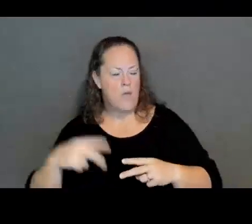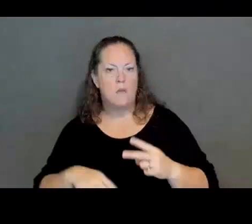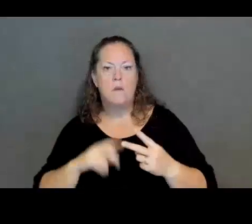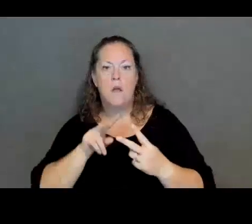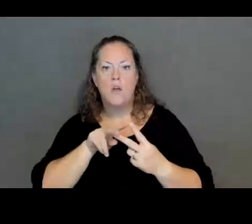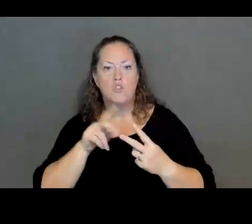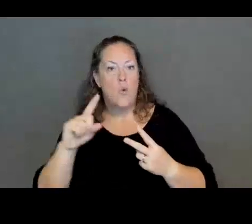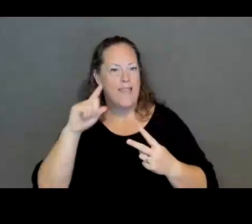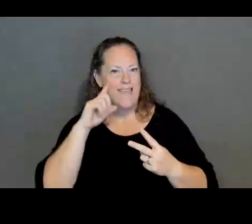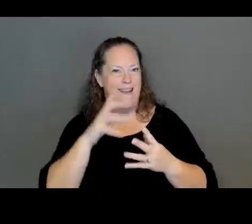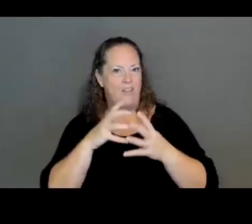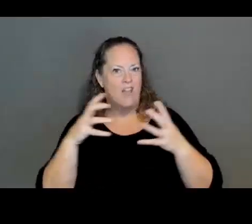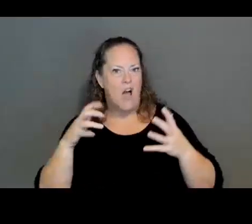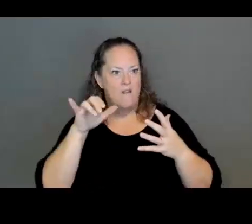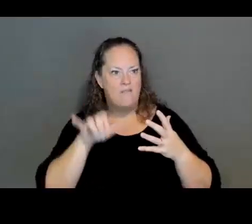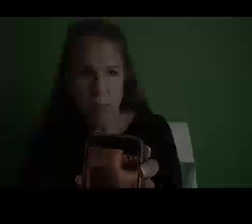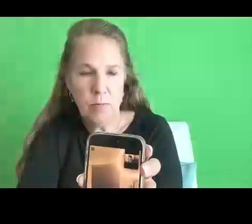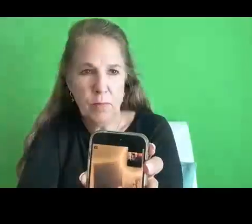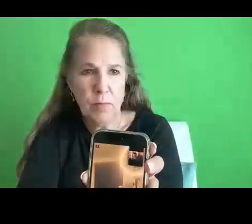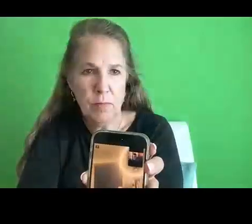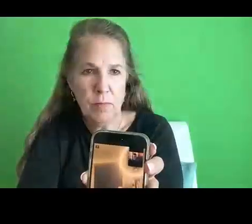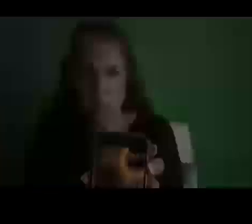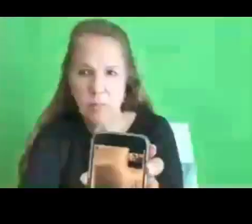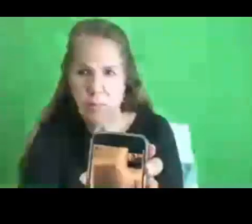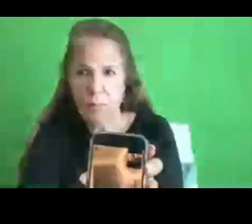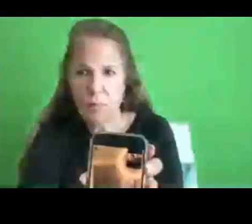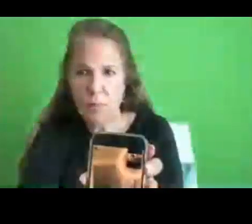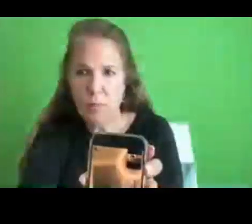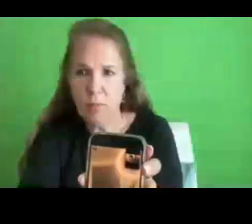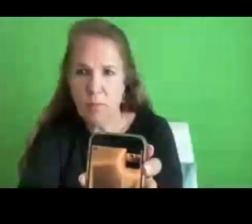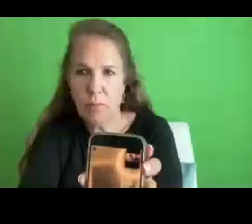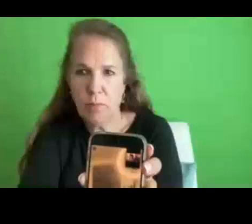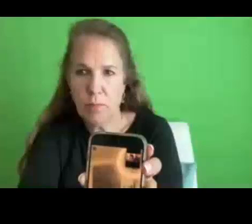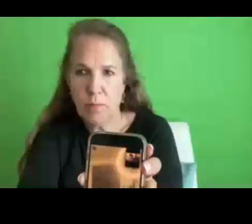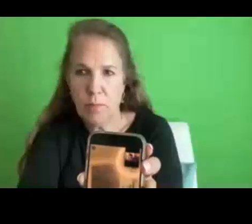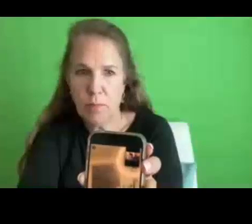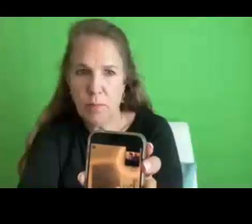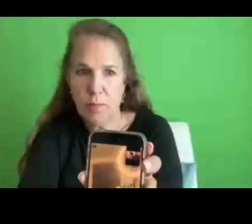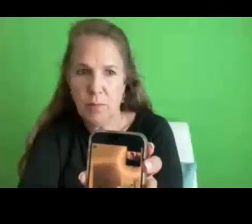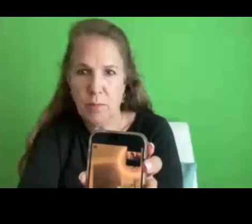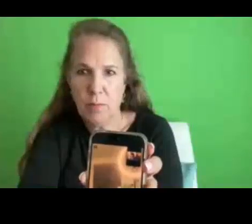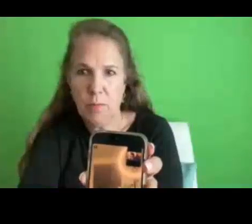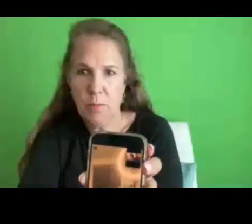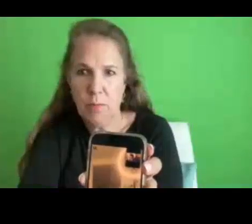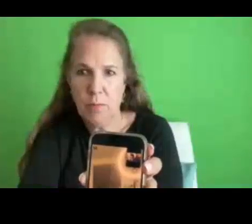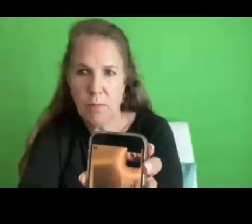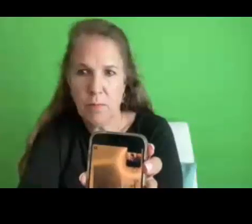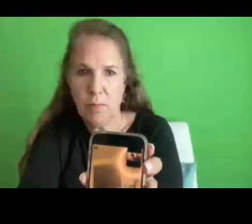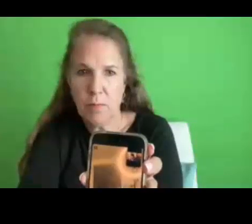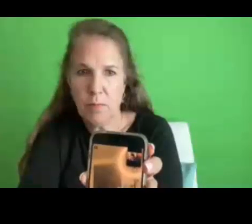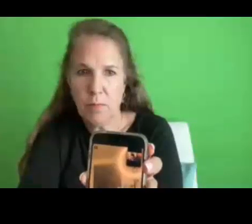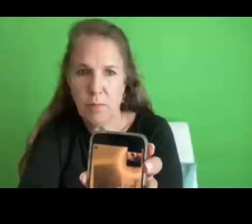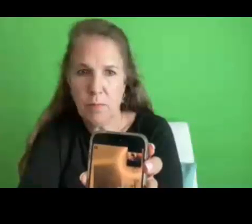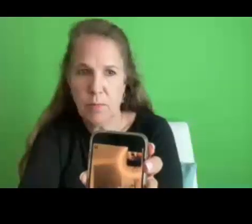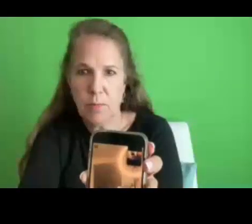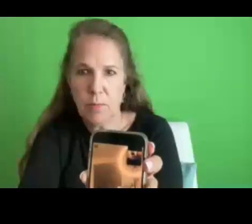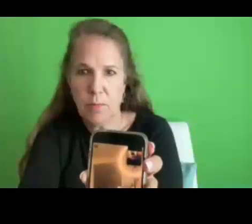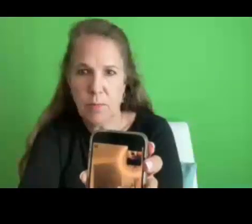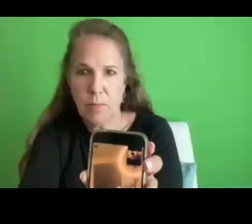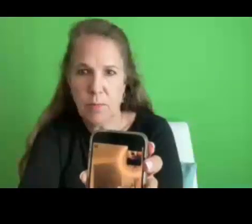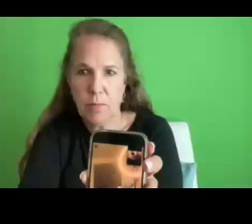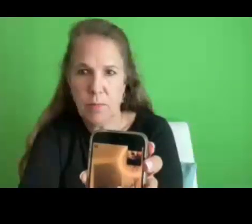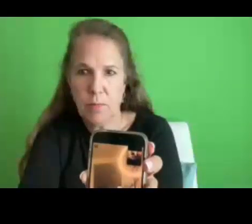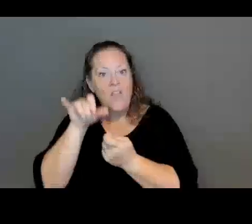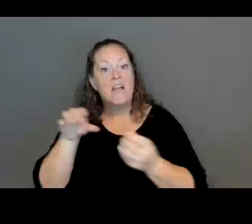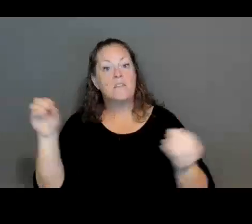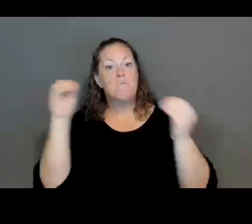the climate, particularly that downscaled climate information, the specifics of that are more